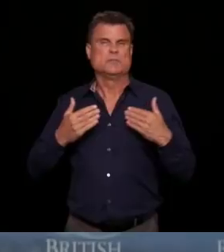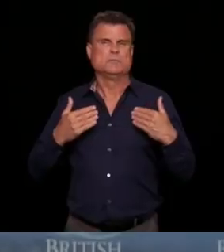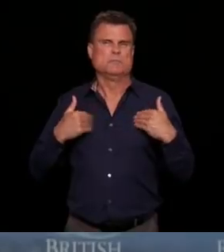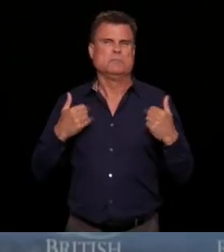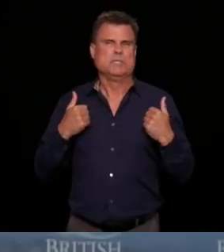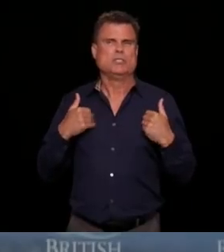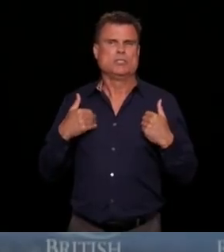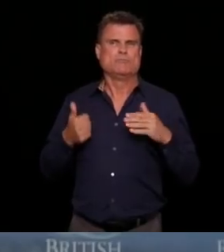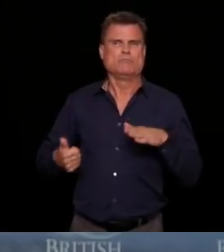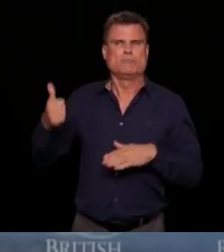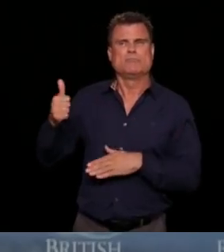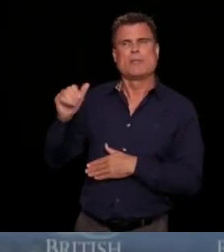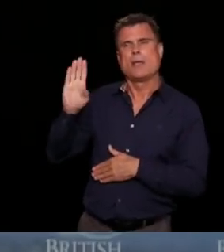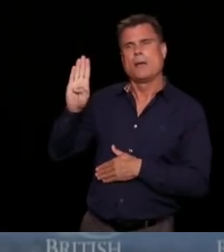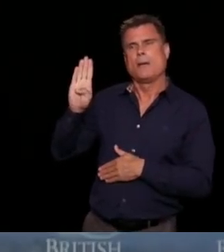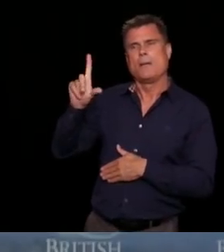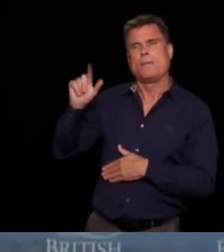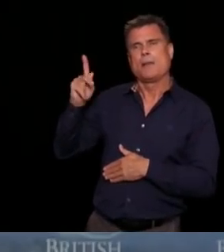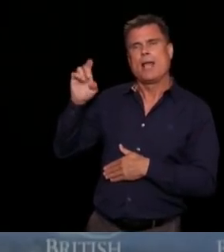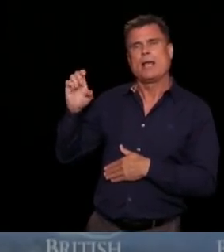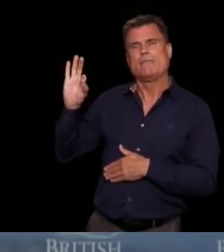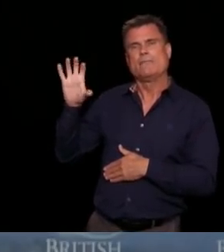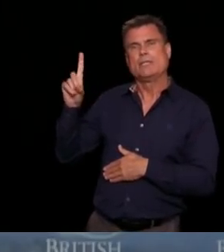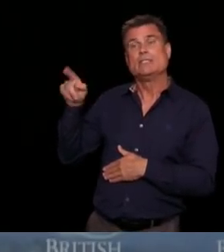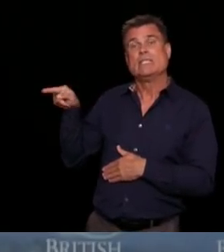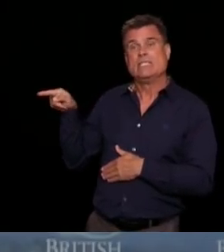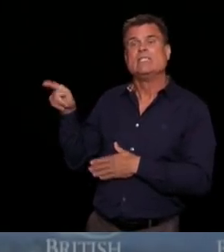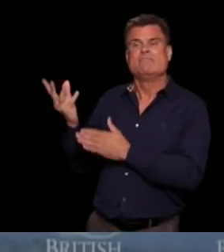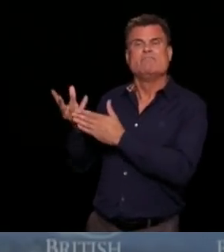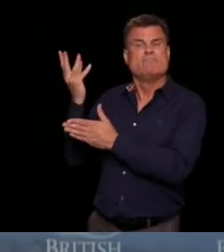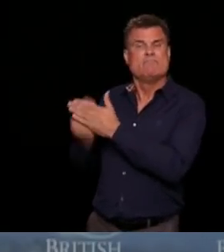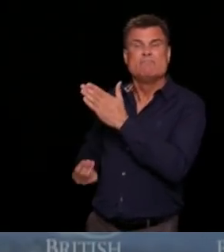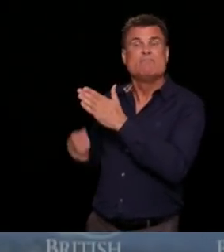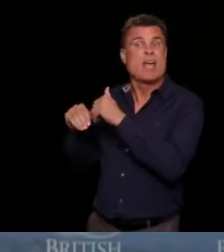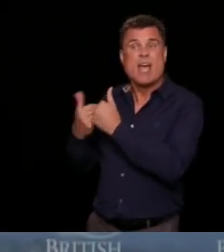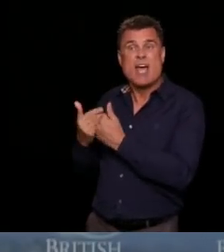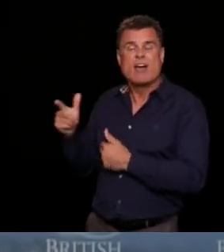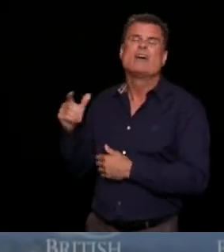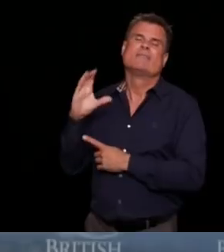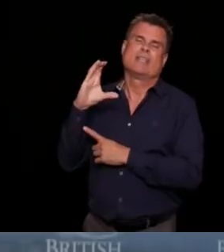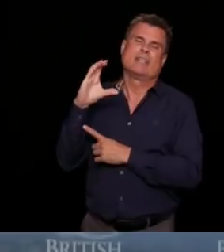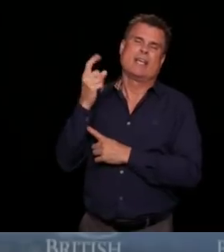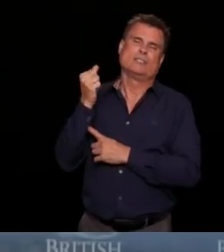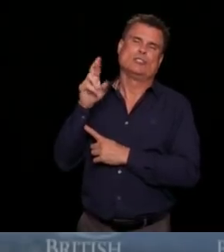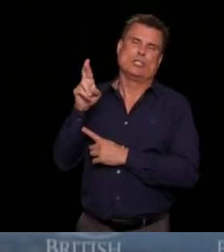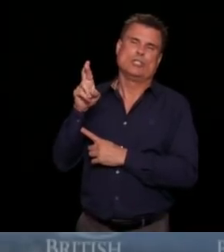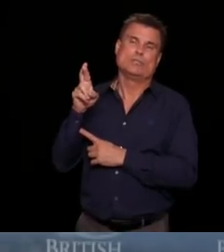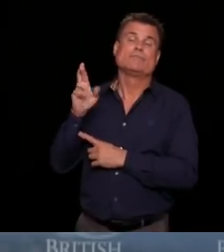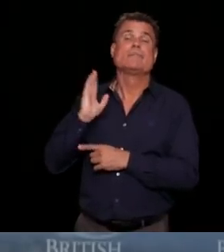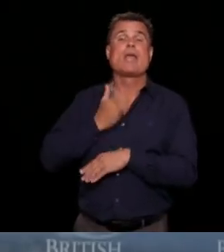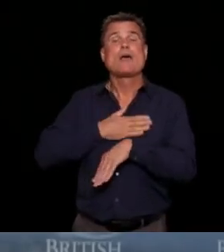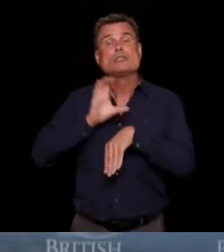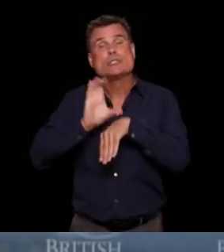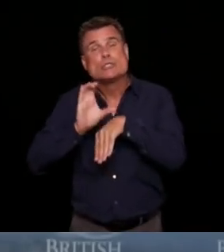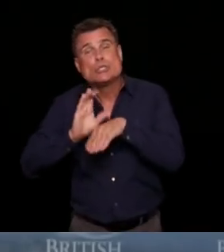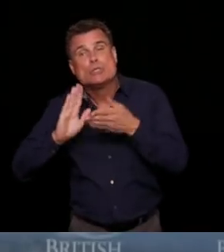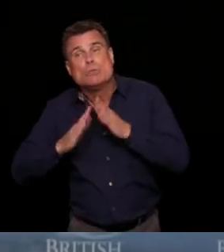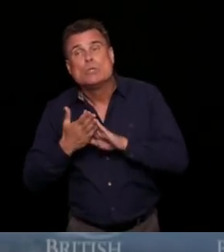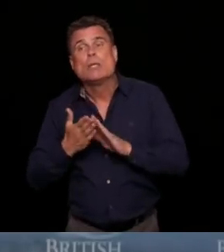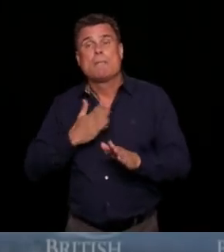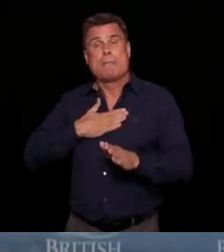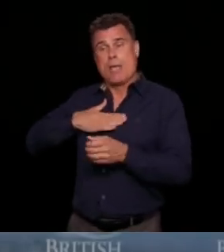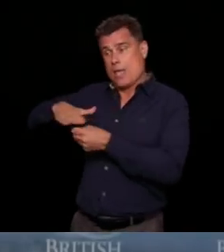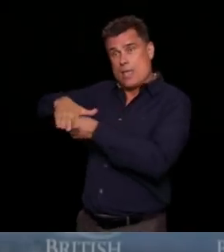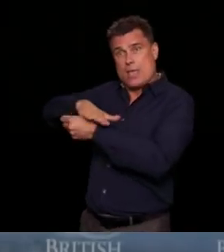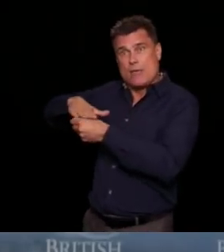away as a result of cancer. And I'd say that in the last 24 hours, our church community in this case has been dealing